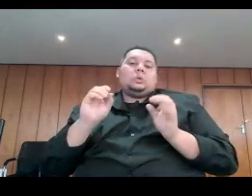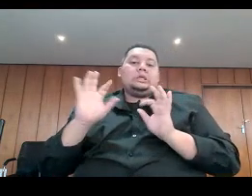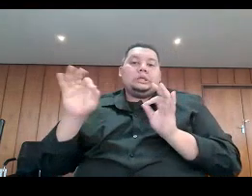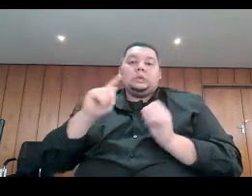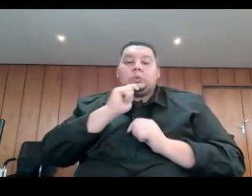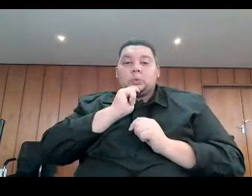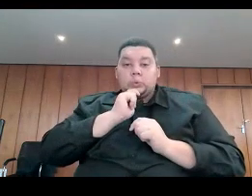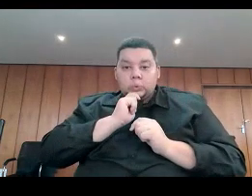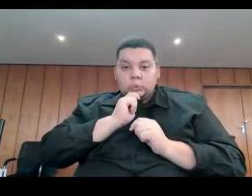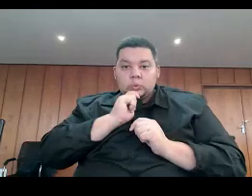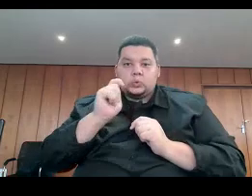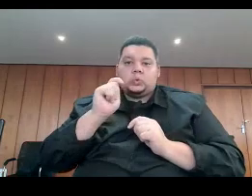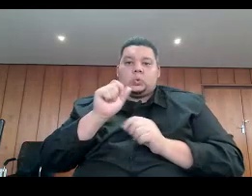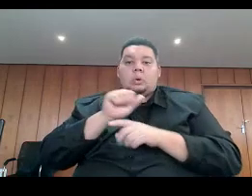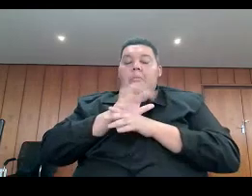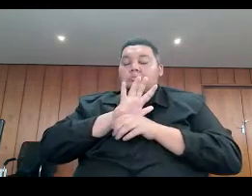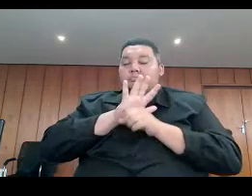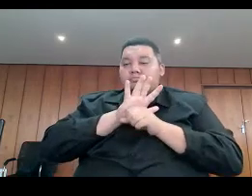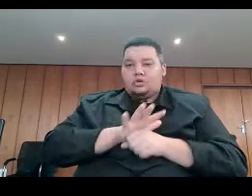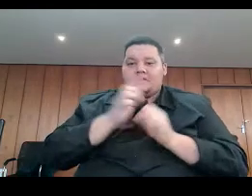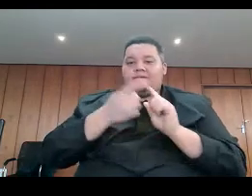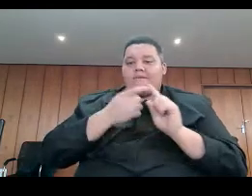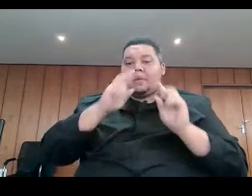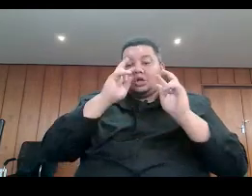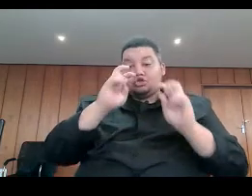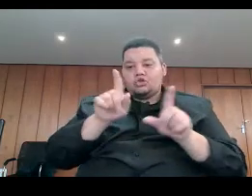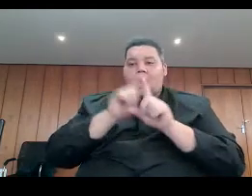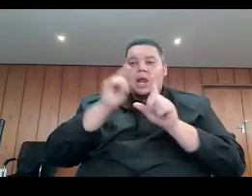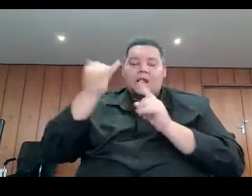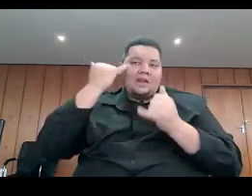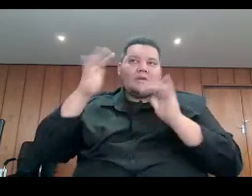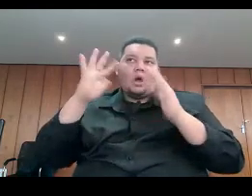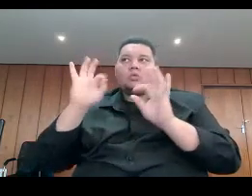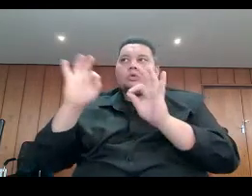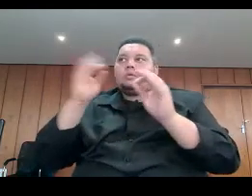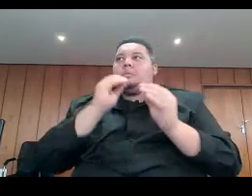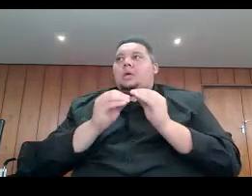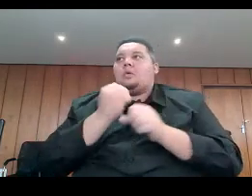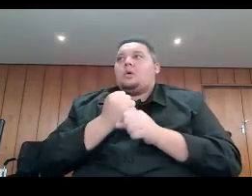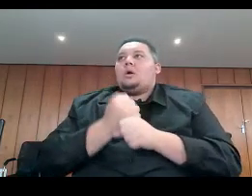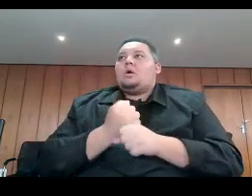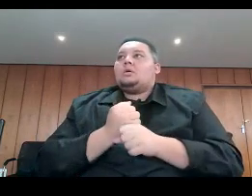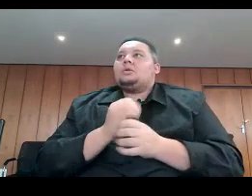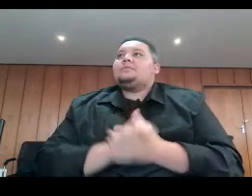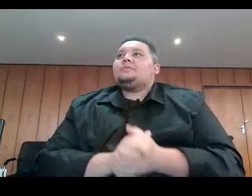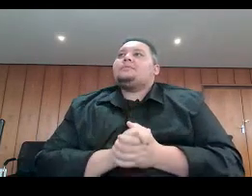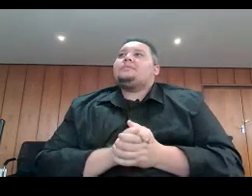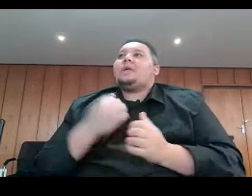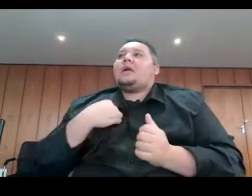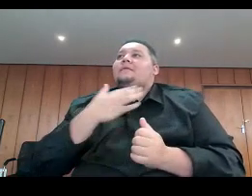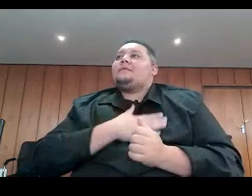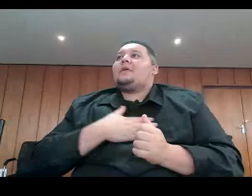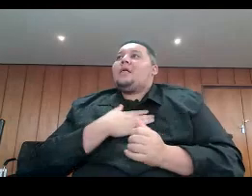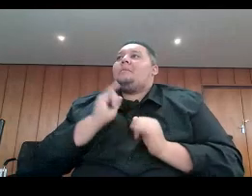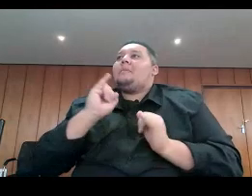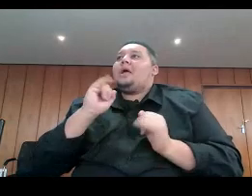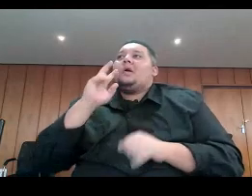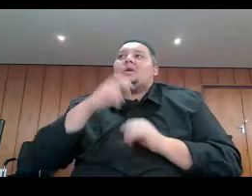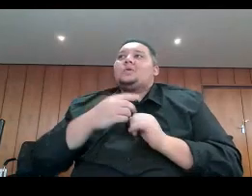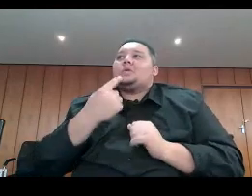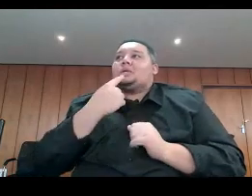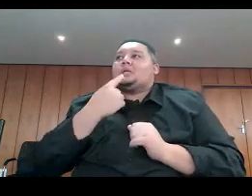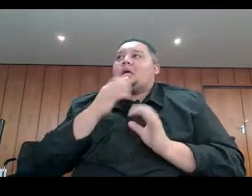real question for research and innovation on how to make that work. I feel really bad to have to say